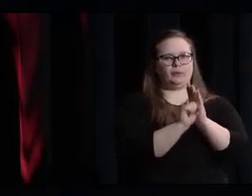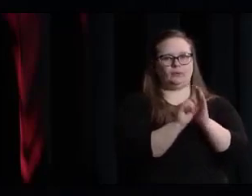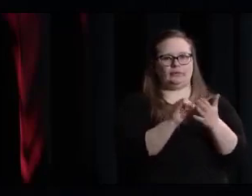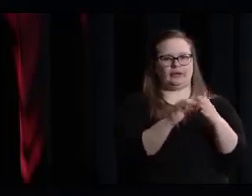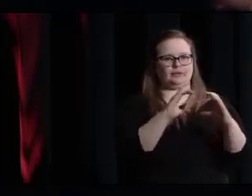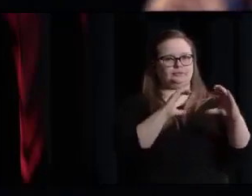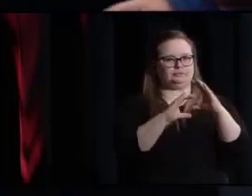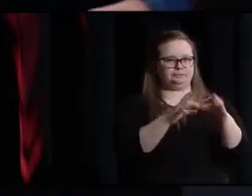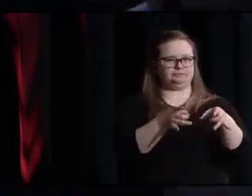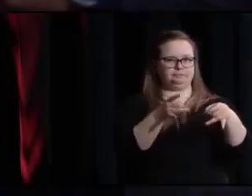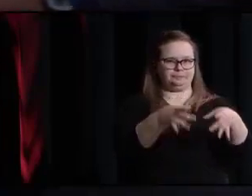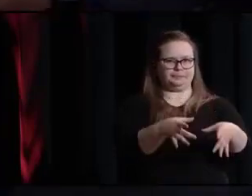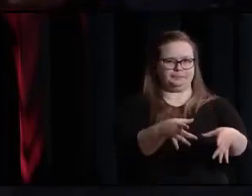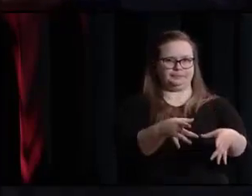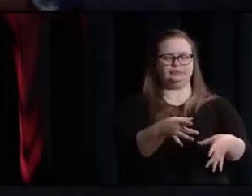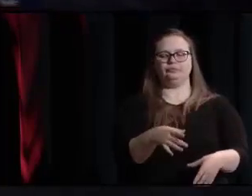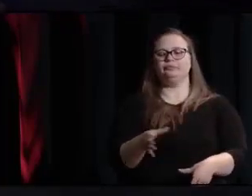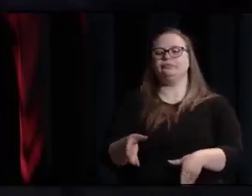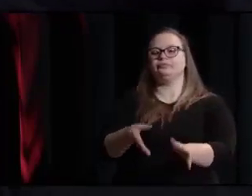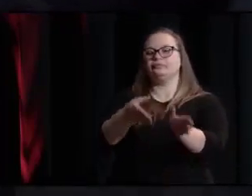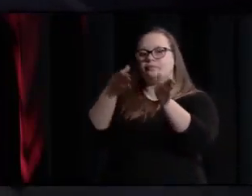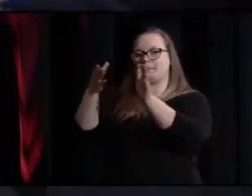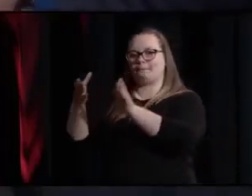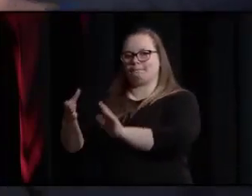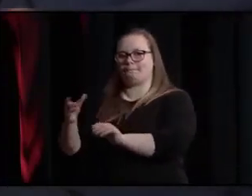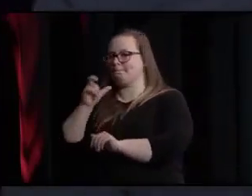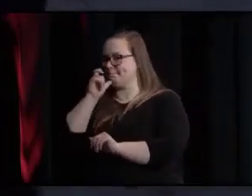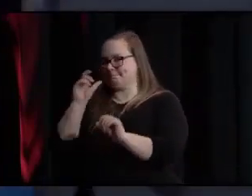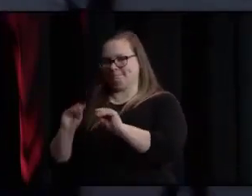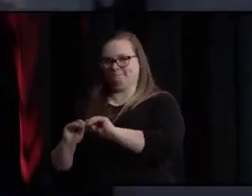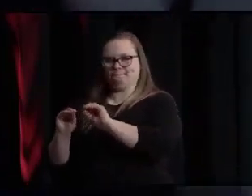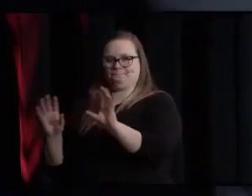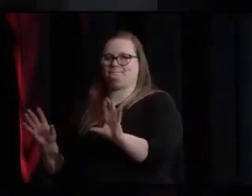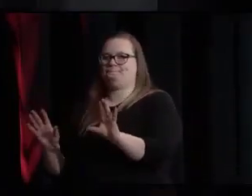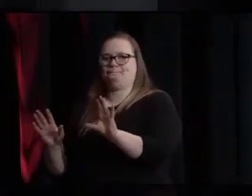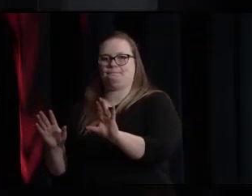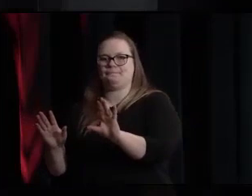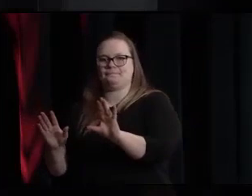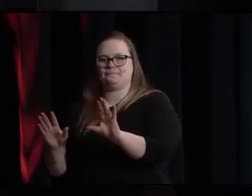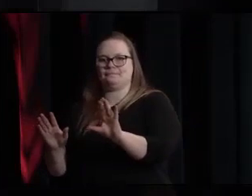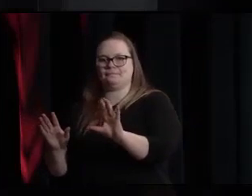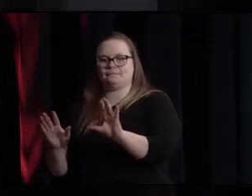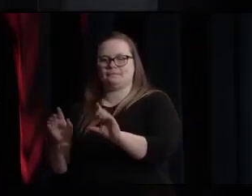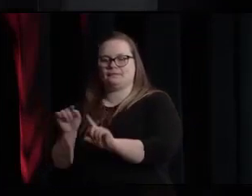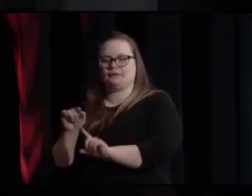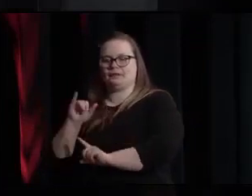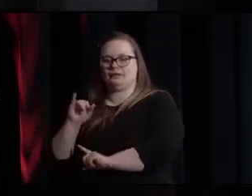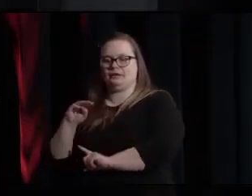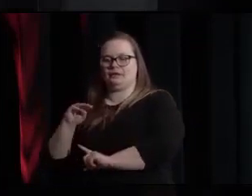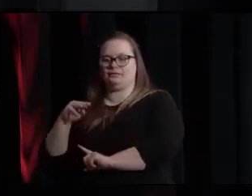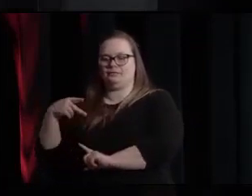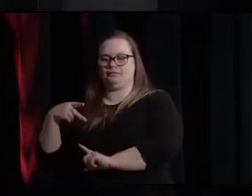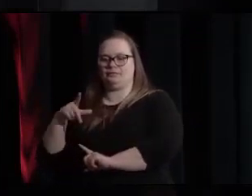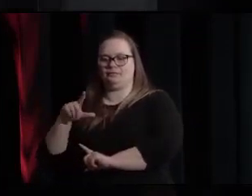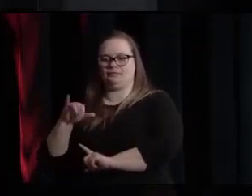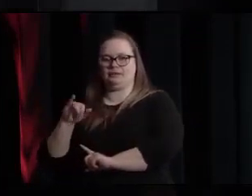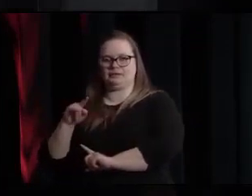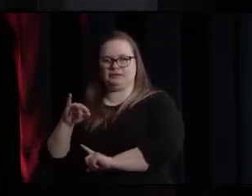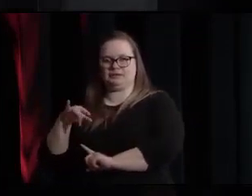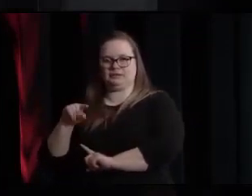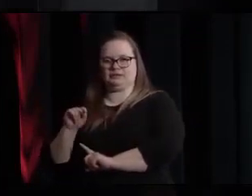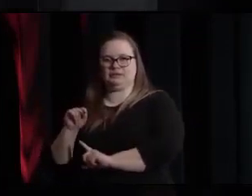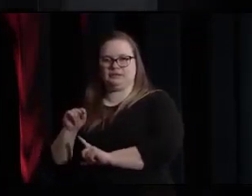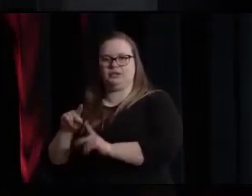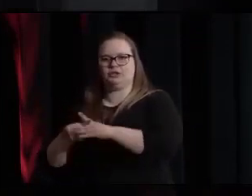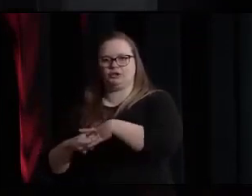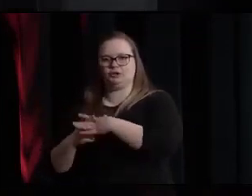communicates hate. And then we have this implicit bias that starts to form when I'm